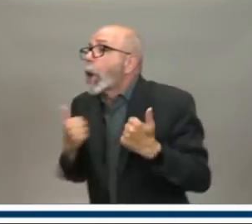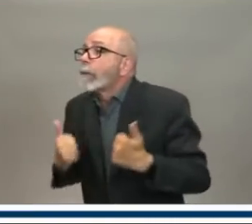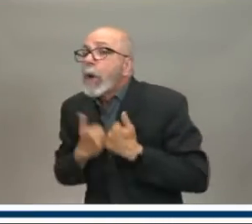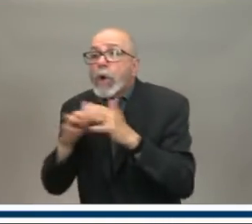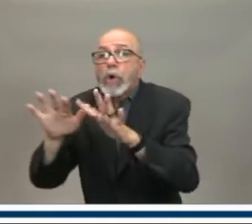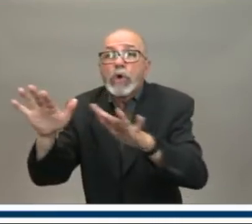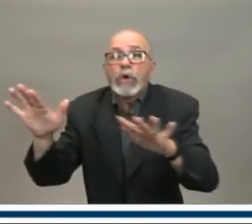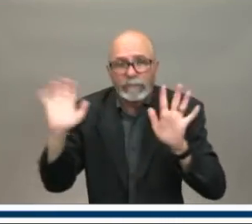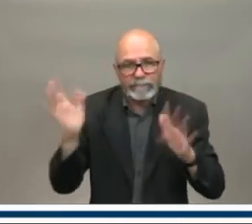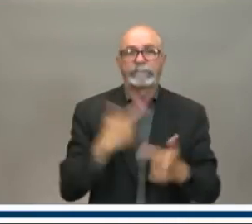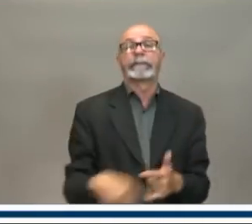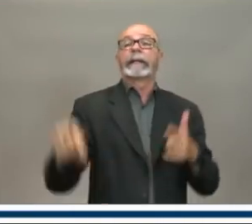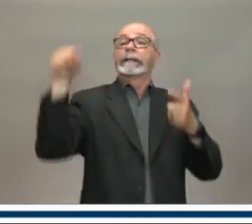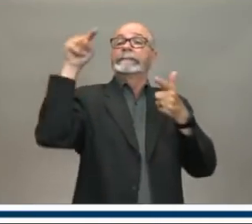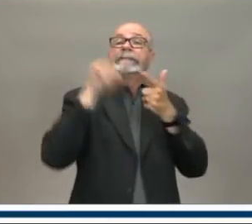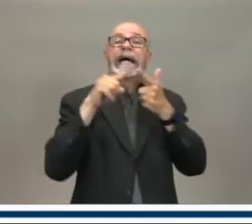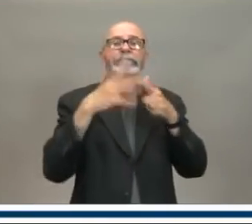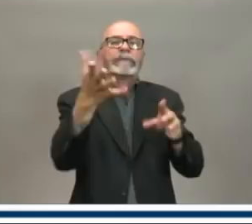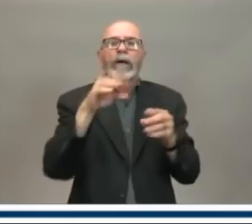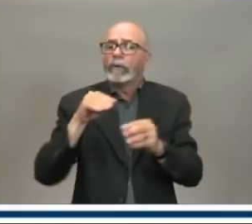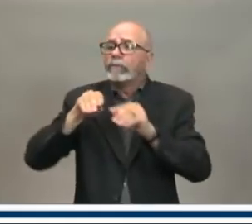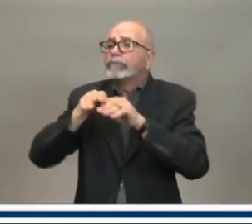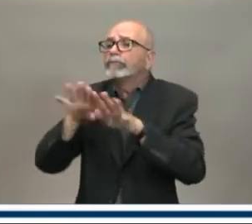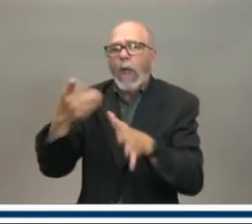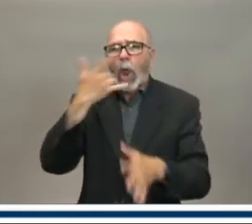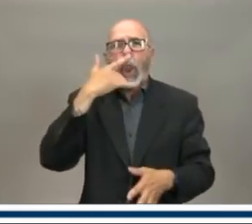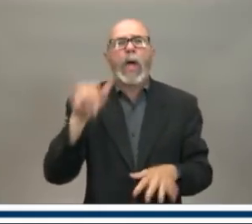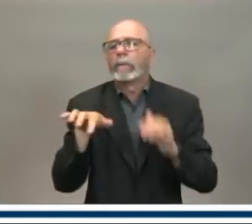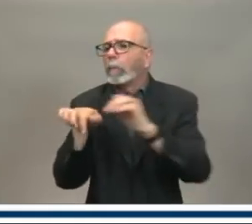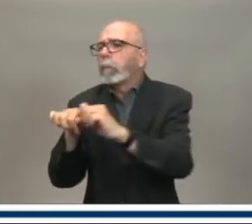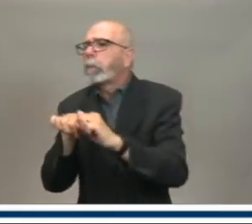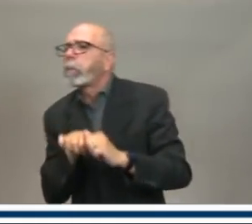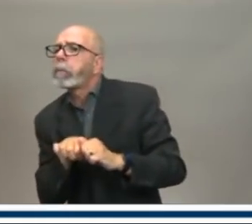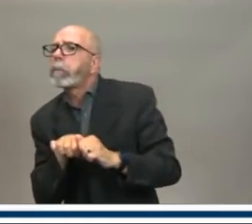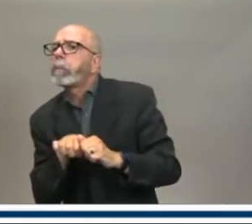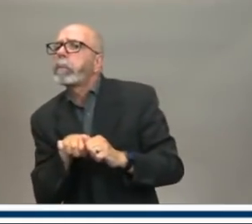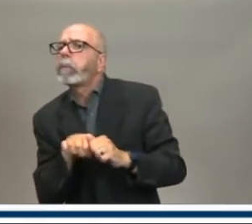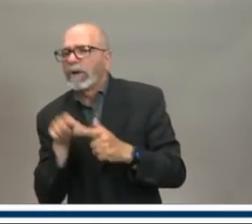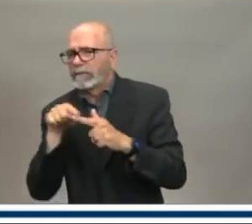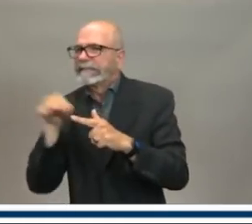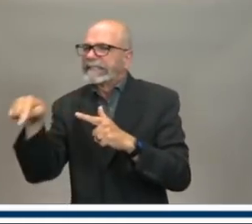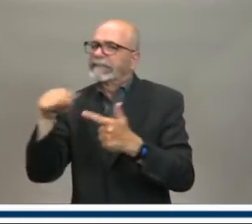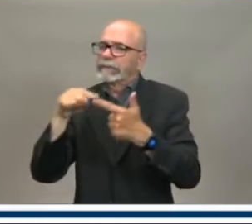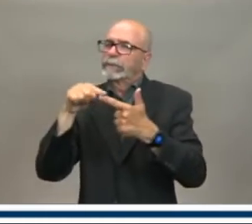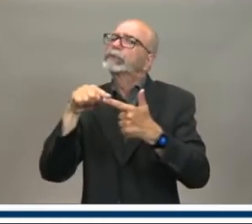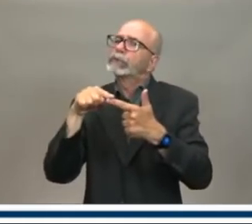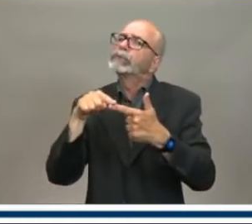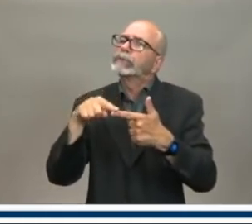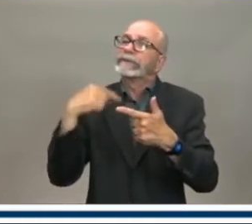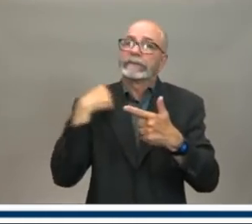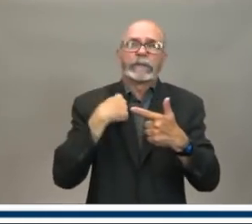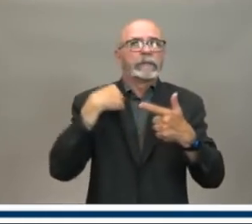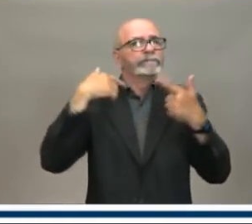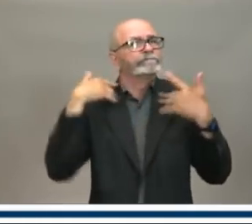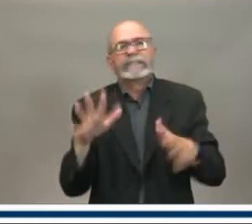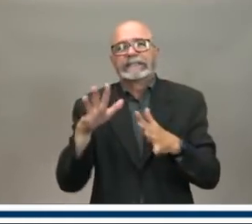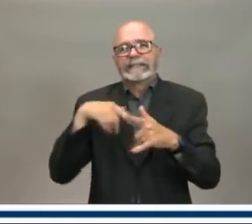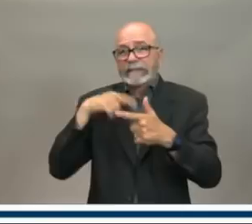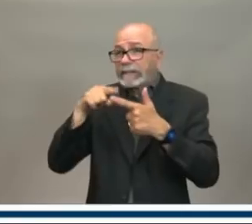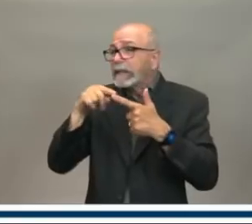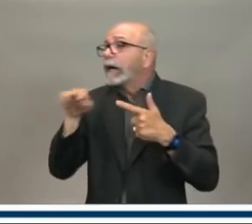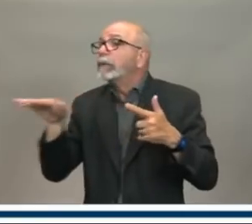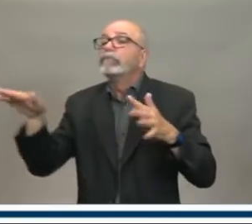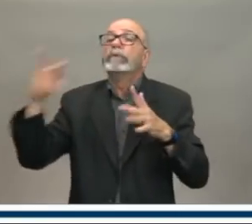epidemiology, and from a public health perspective, we clearly need to have. We've made a couple of steps in opening up the